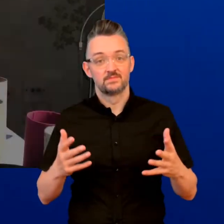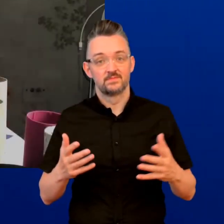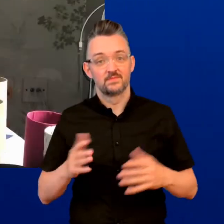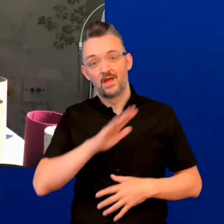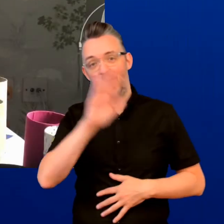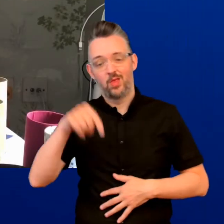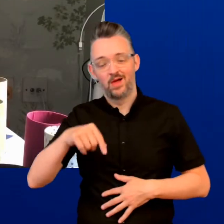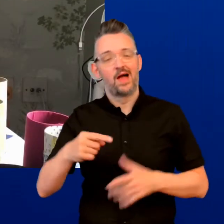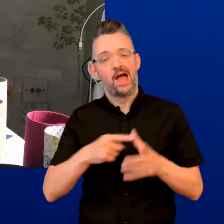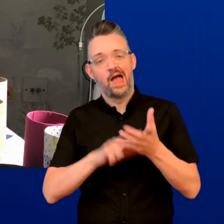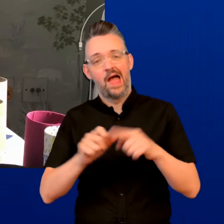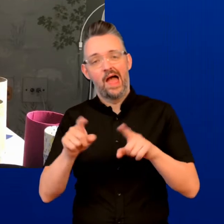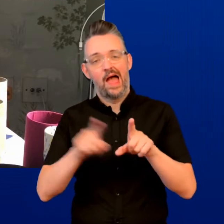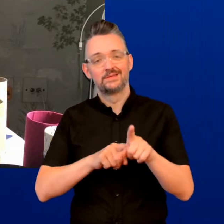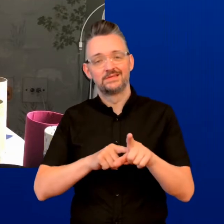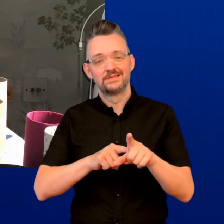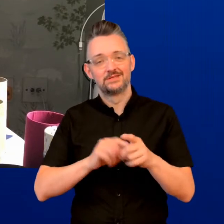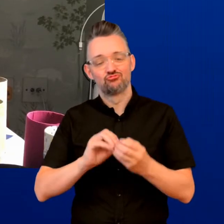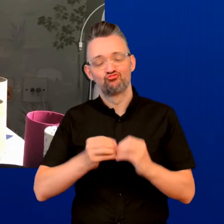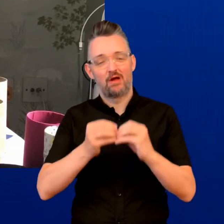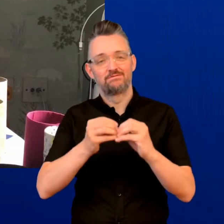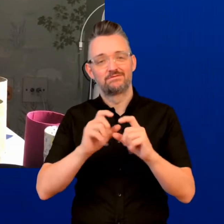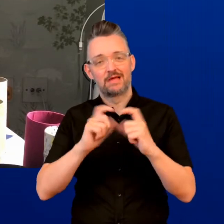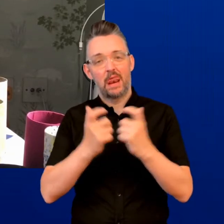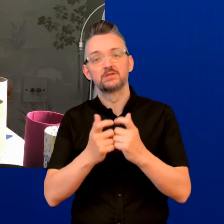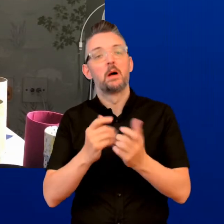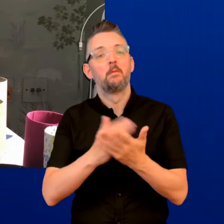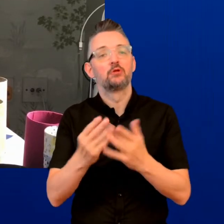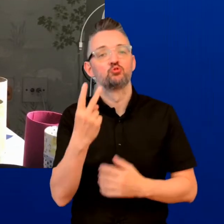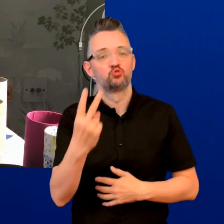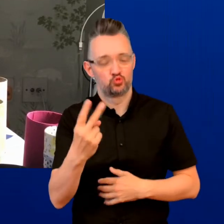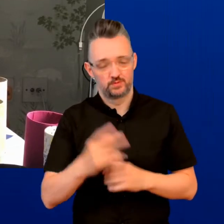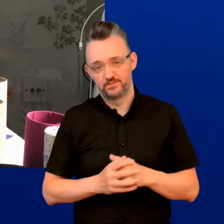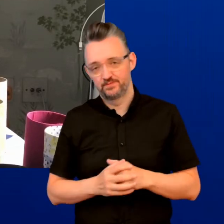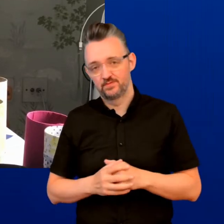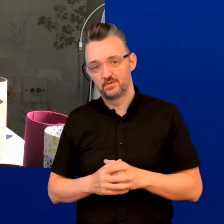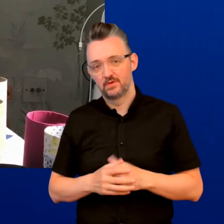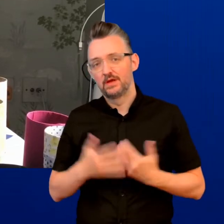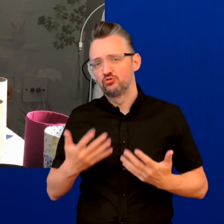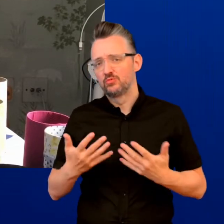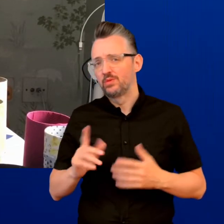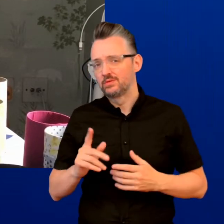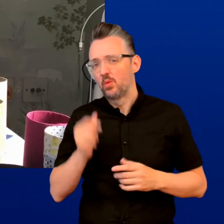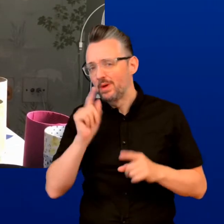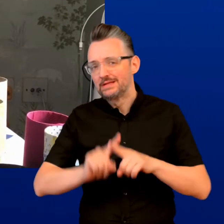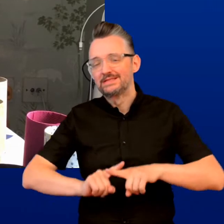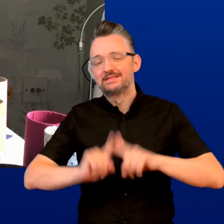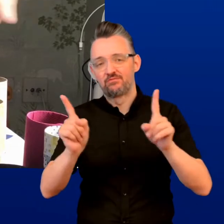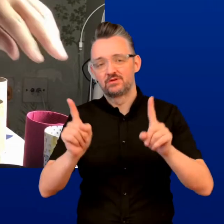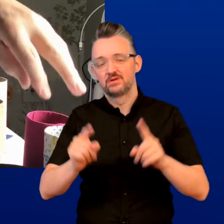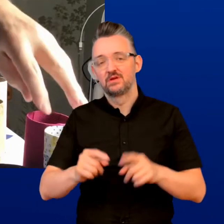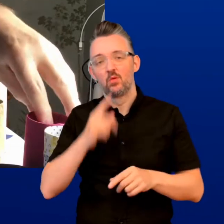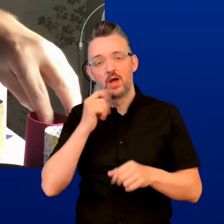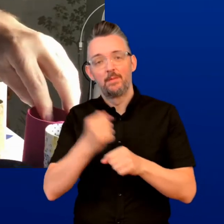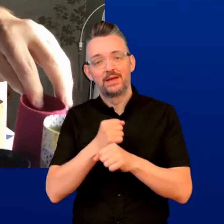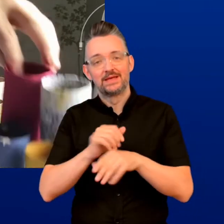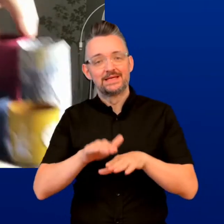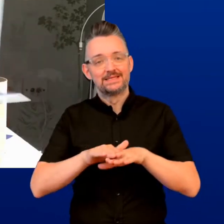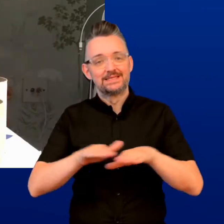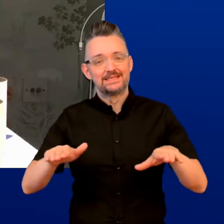Two for Andy's crafty class. So now we're going to do something different. We're going to make